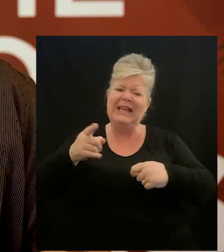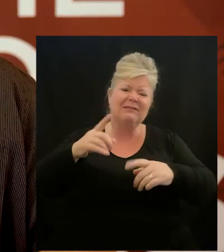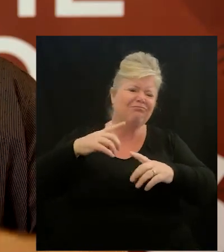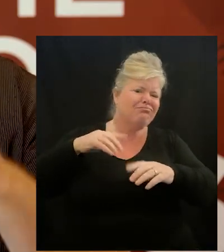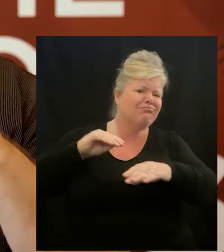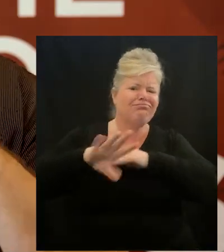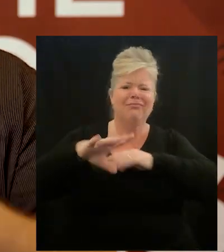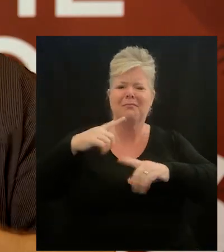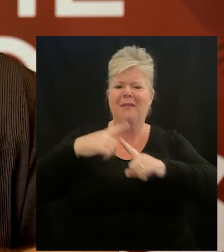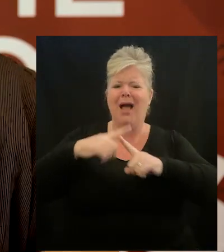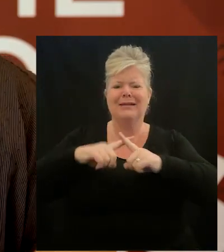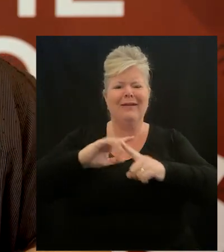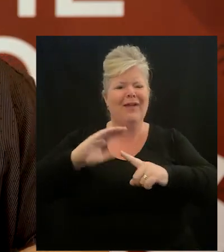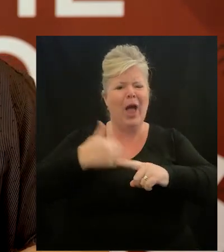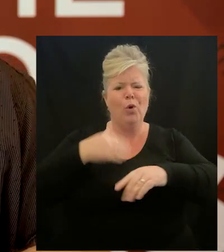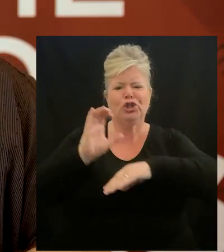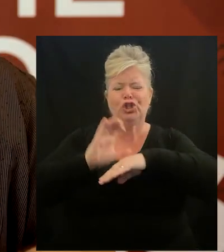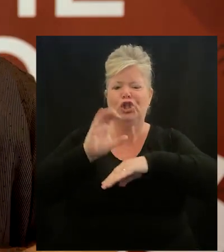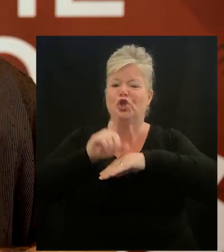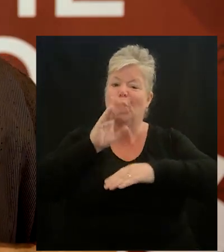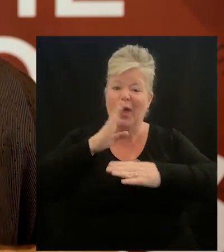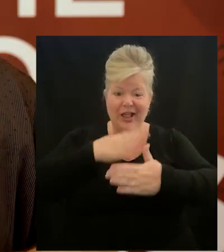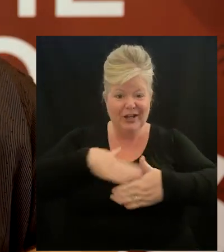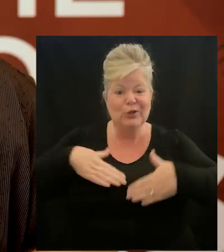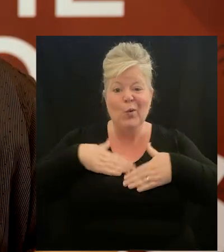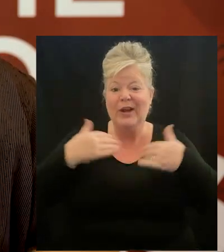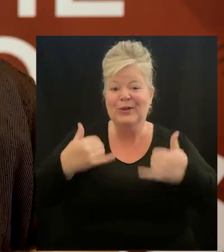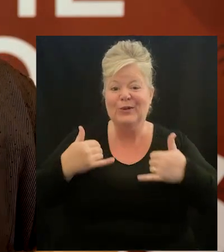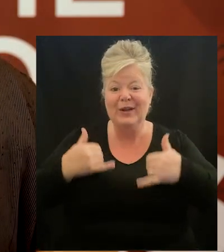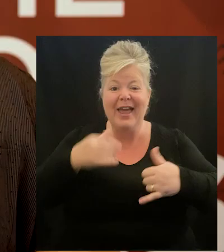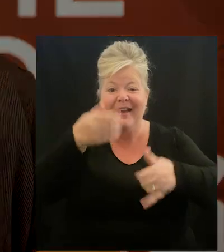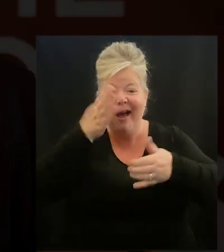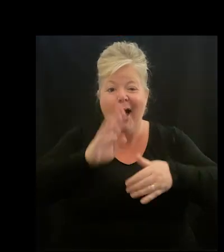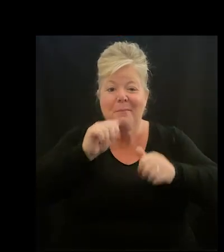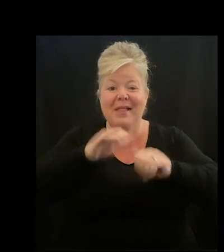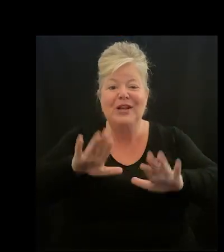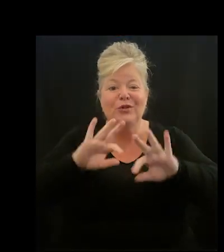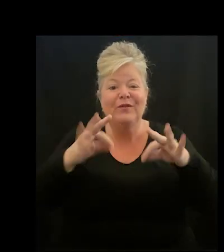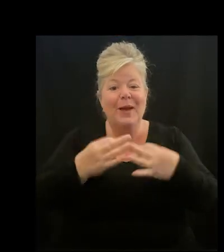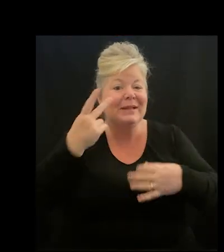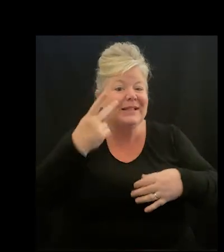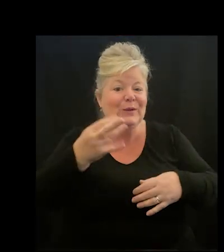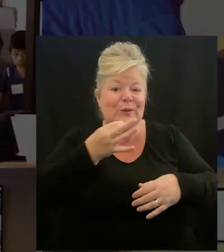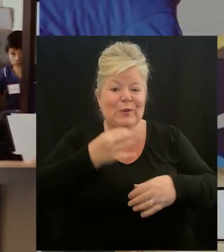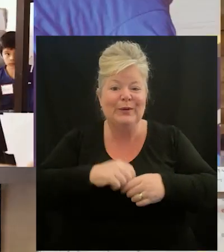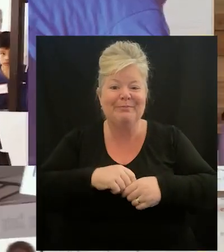Heart family. You are going to enjoy this message today. God bless you, family. We'll see you soon.